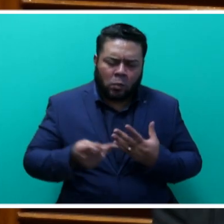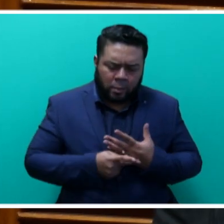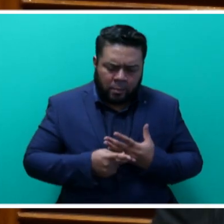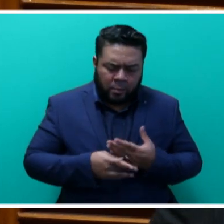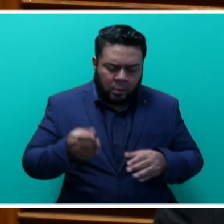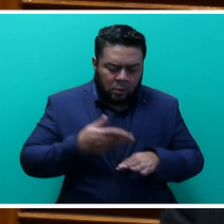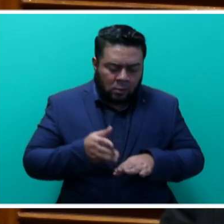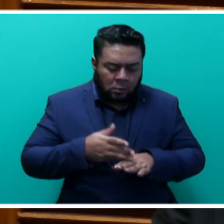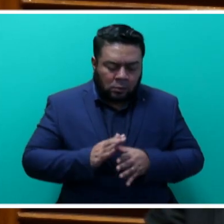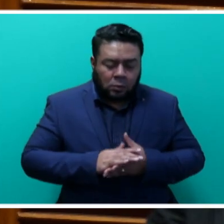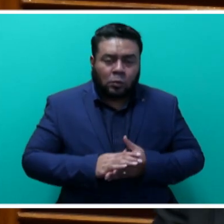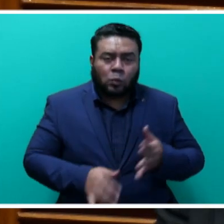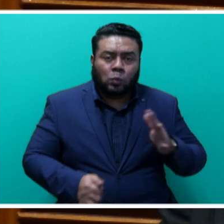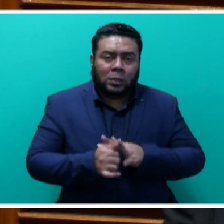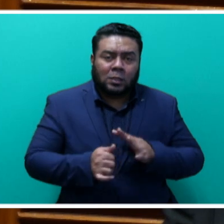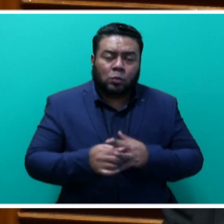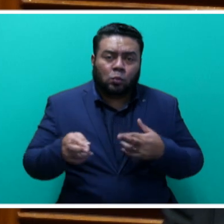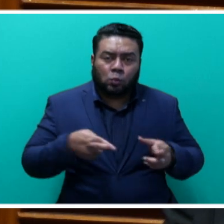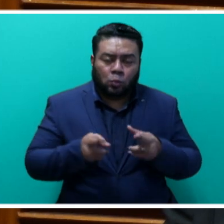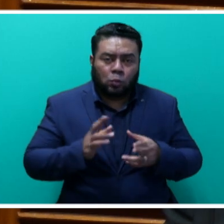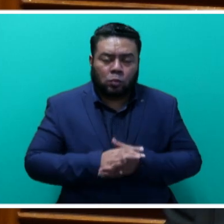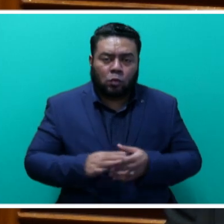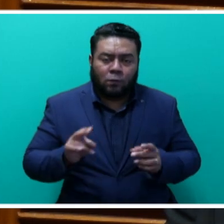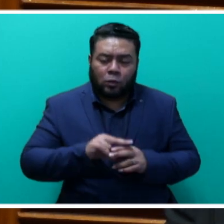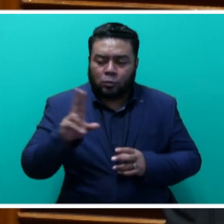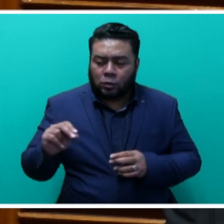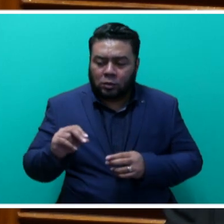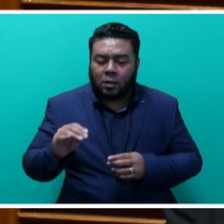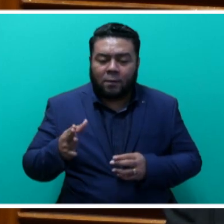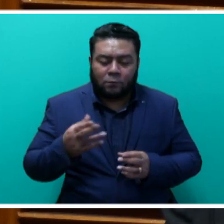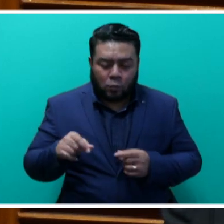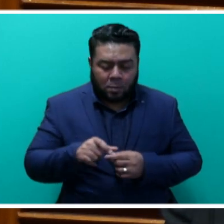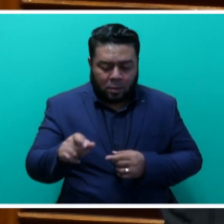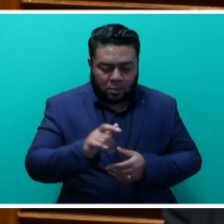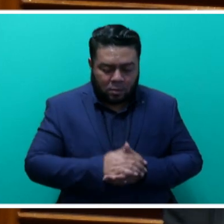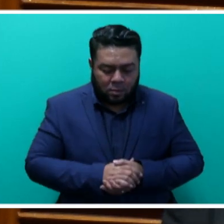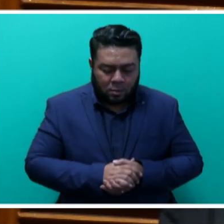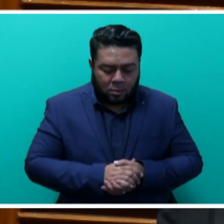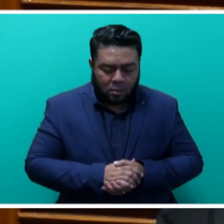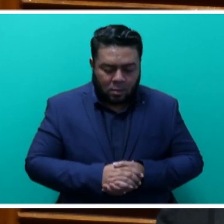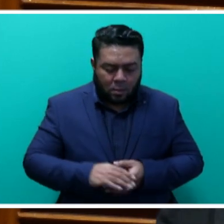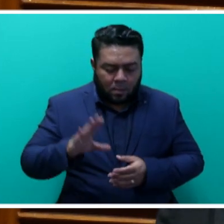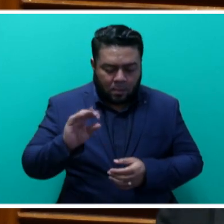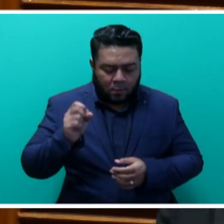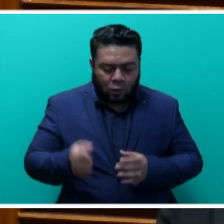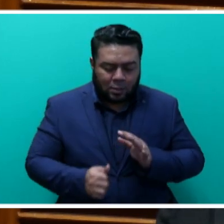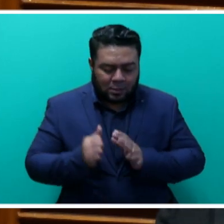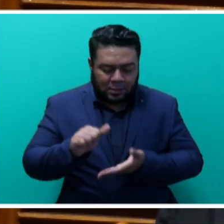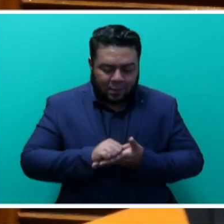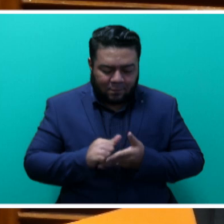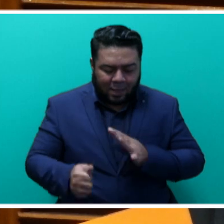new pilot access roads and the construction of footbridges and footpaths, where these are necessary to provide safe access for our rural